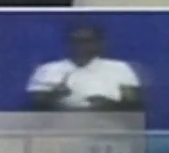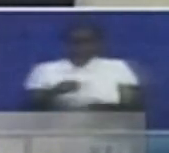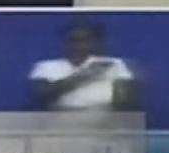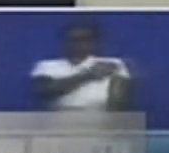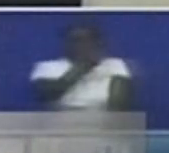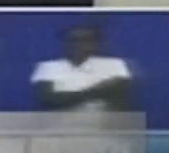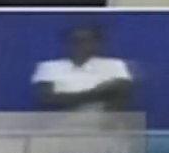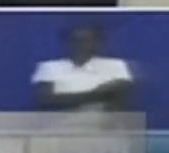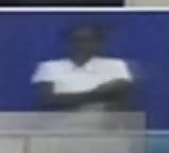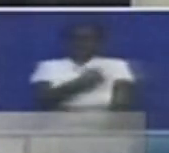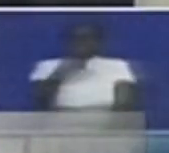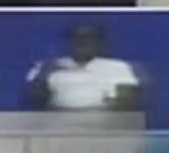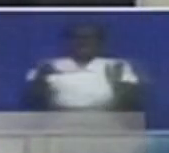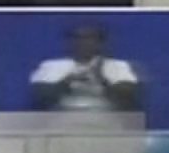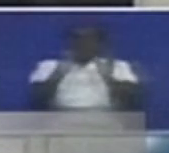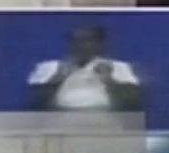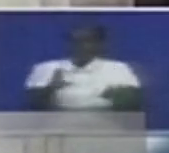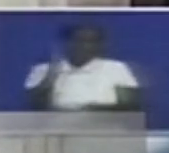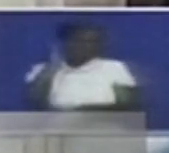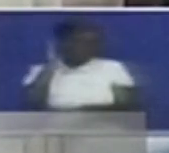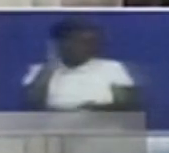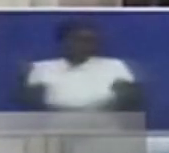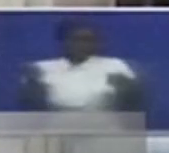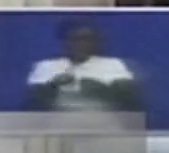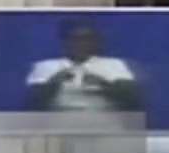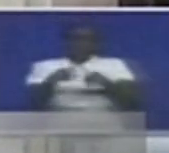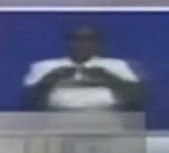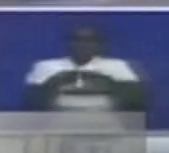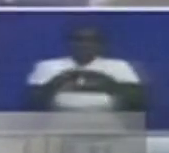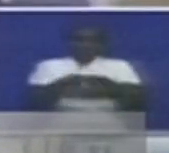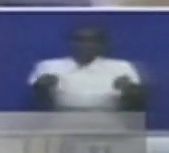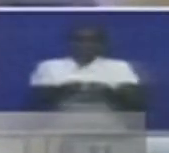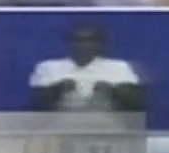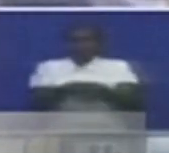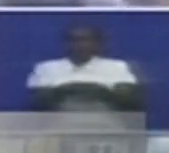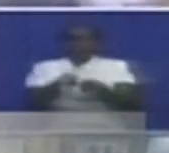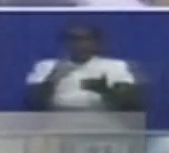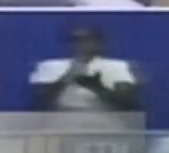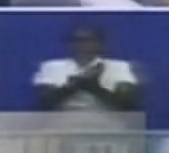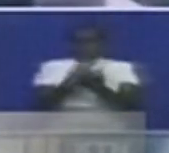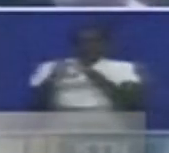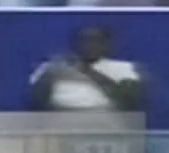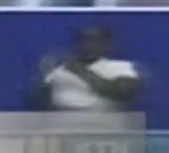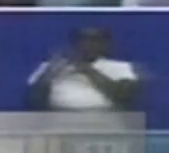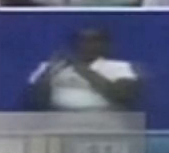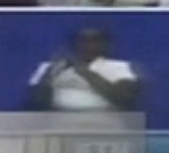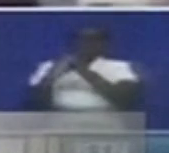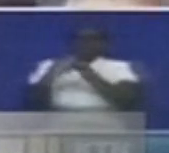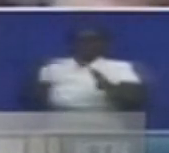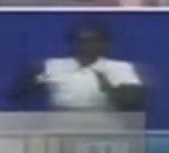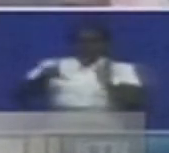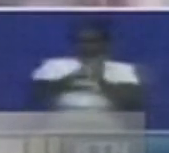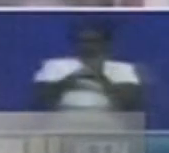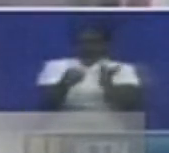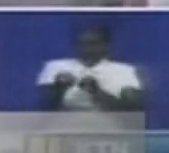gay marriage, public displays of same-sex relationships and belonging to gay groups with the passing of a law that